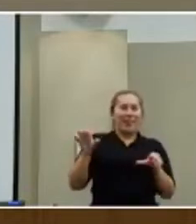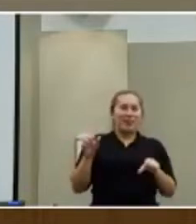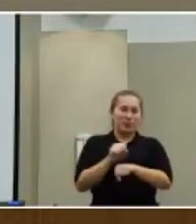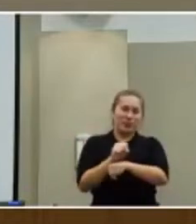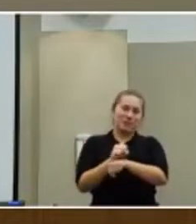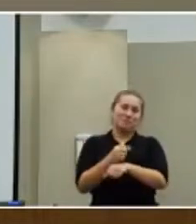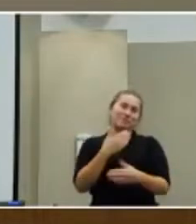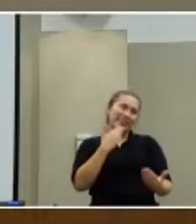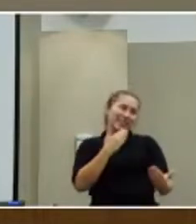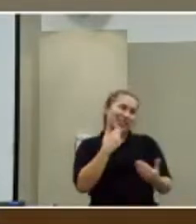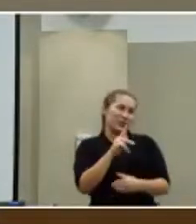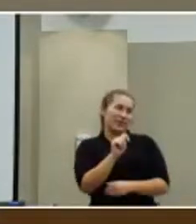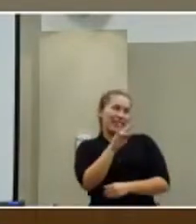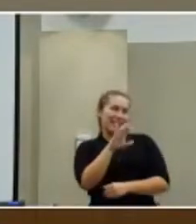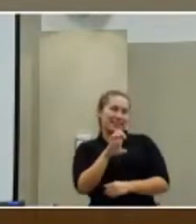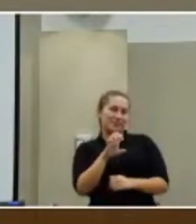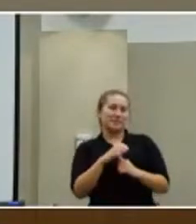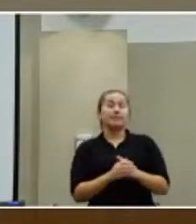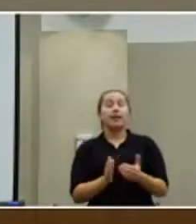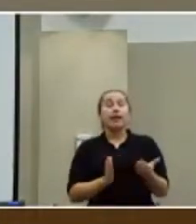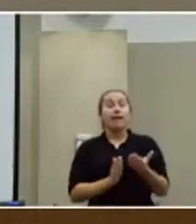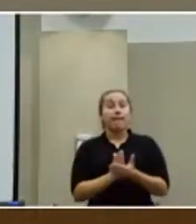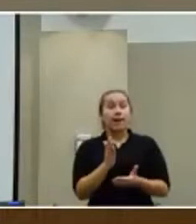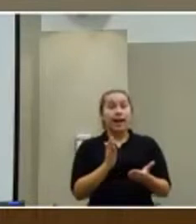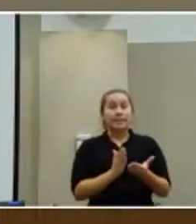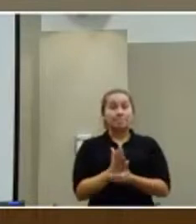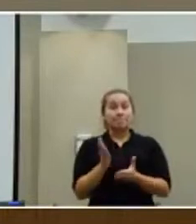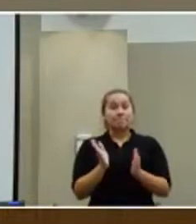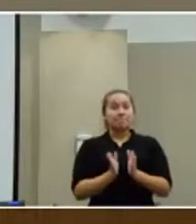Katie. All right.